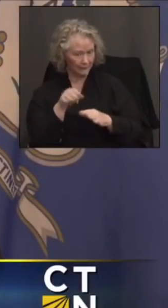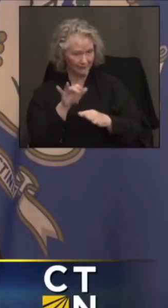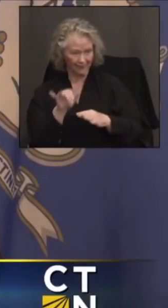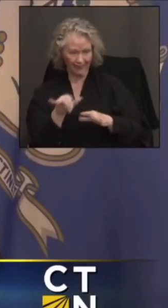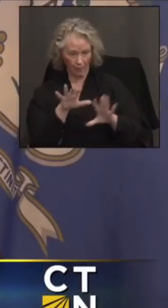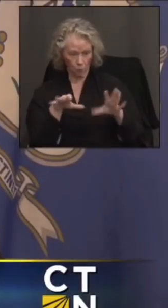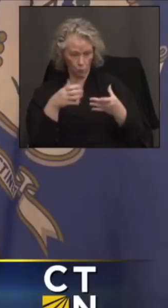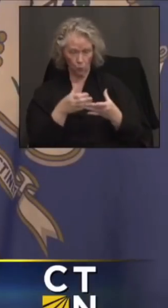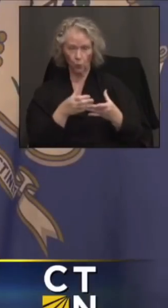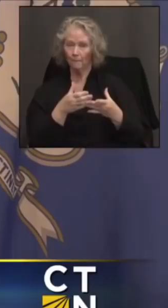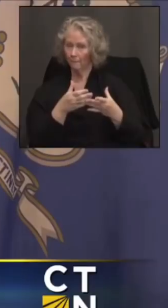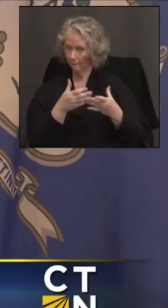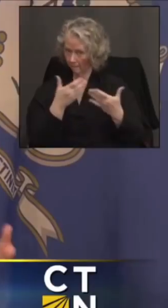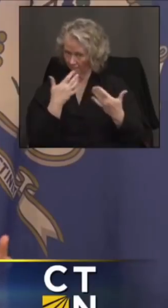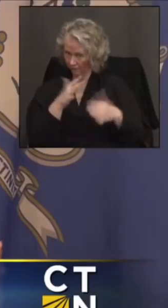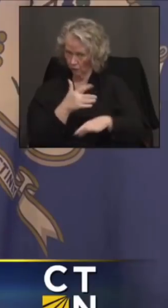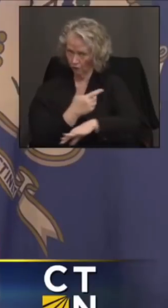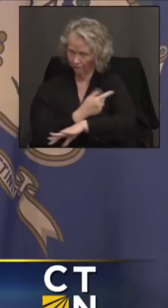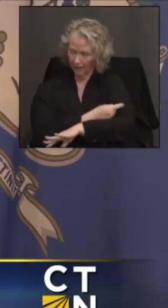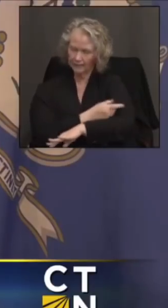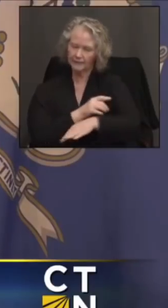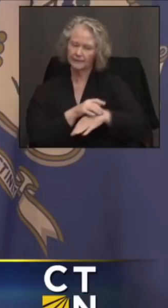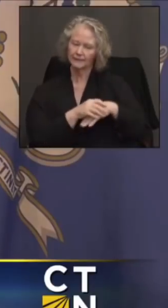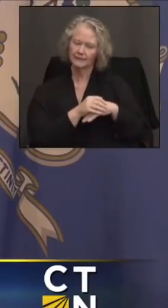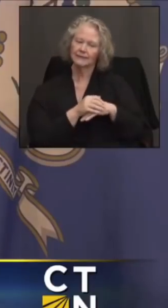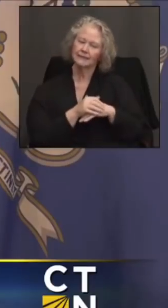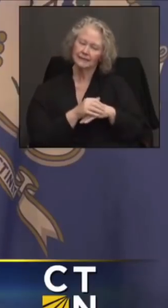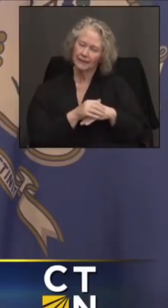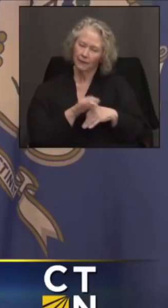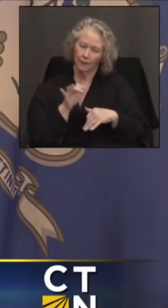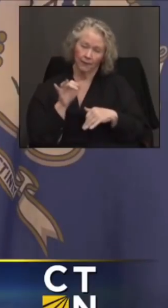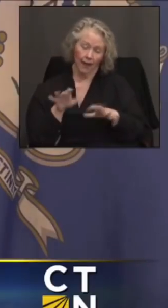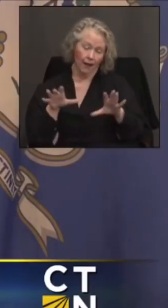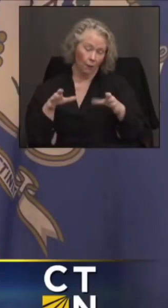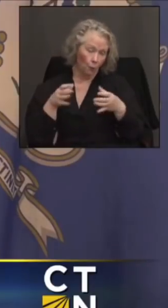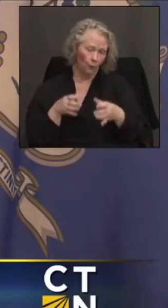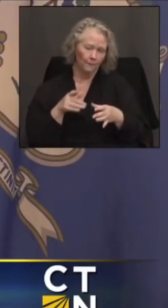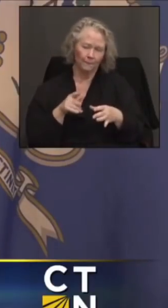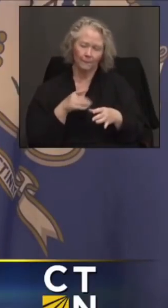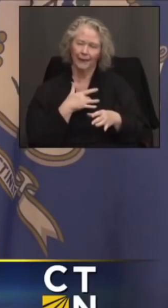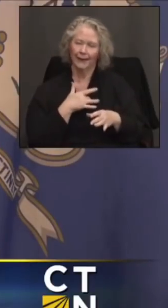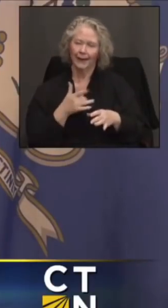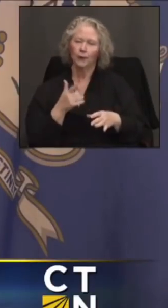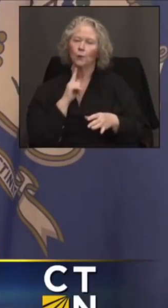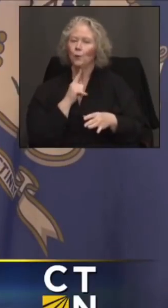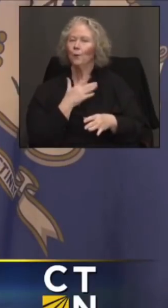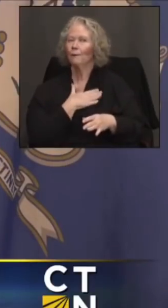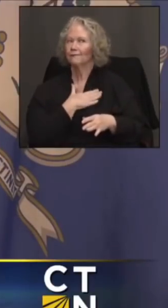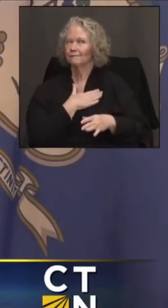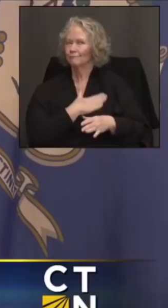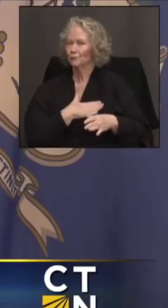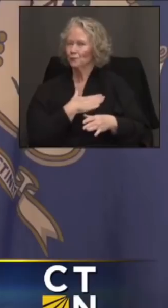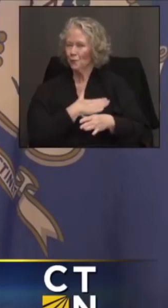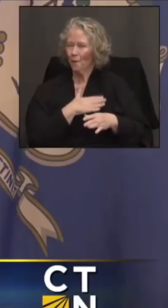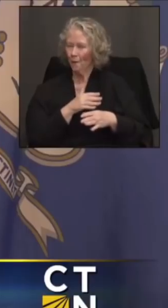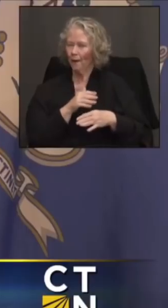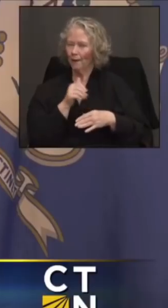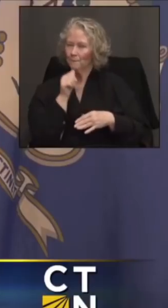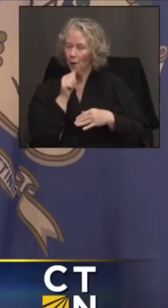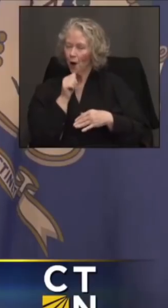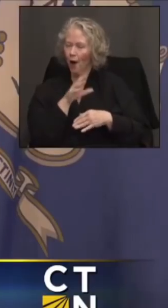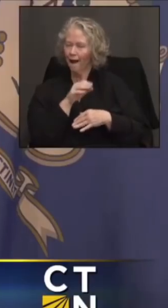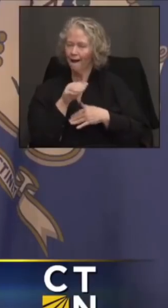has been vaccinated. Obviously, that's a demographic that's most likely to really enjoy the bars and nightclubs. So I'm going to be a